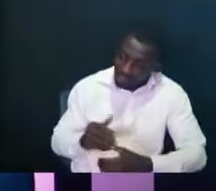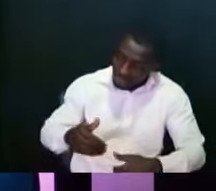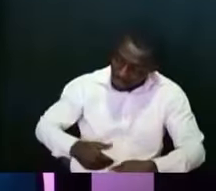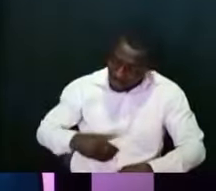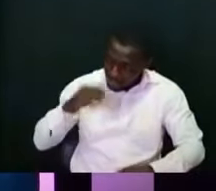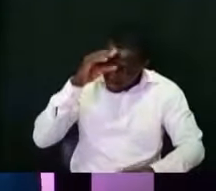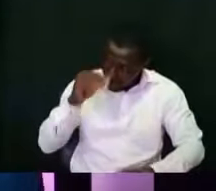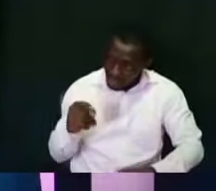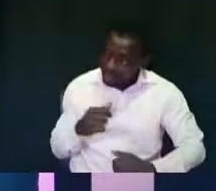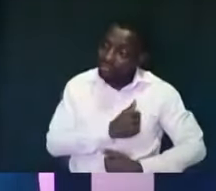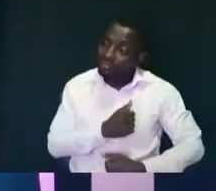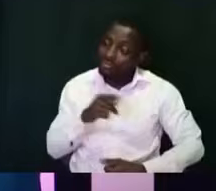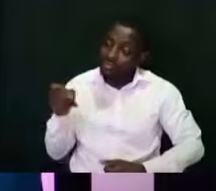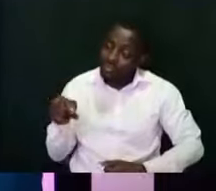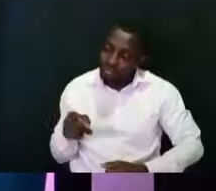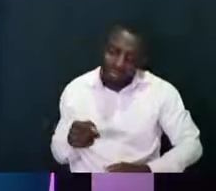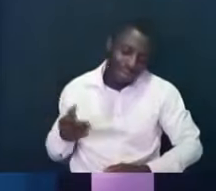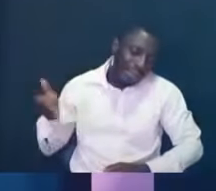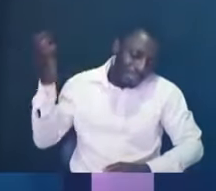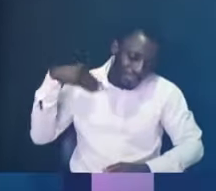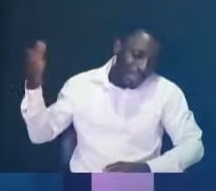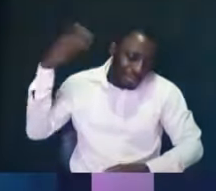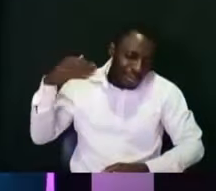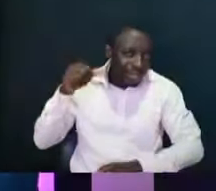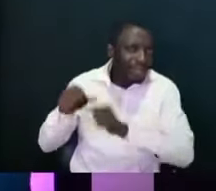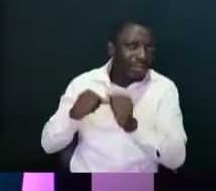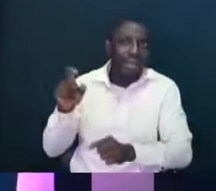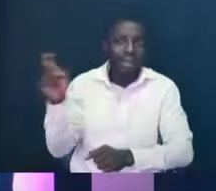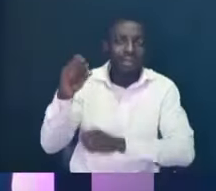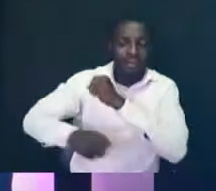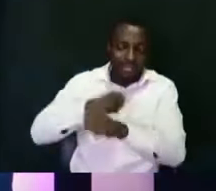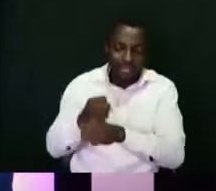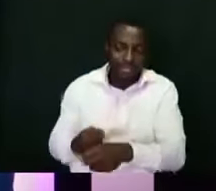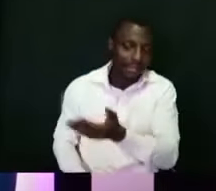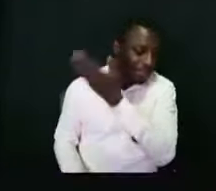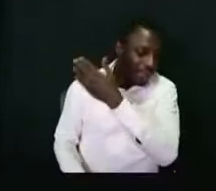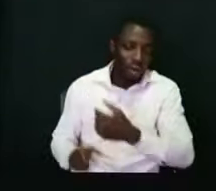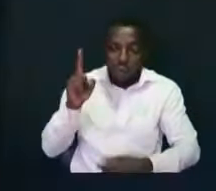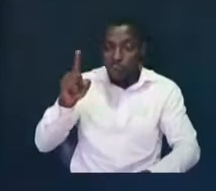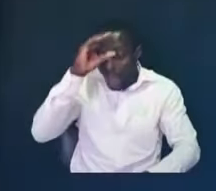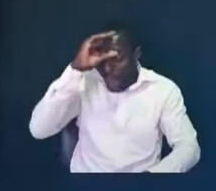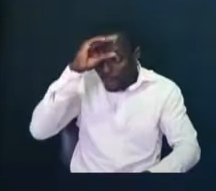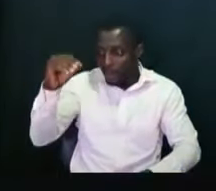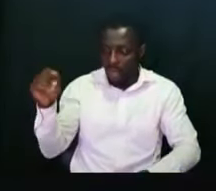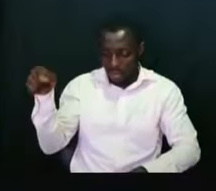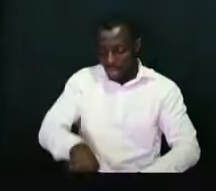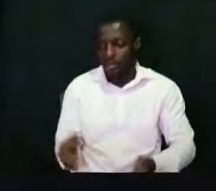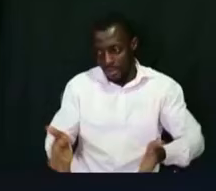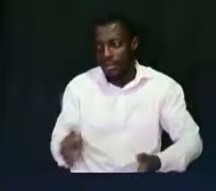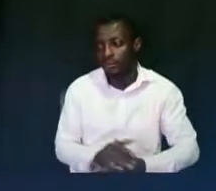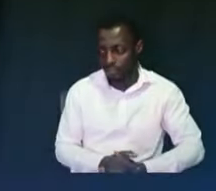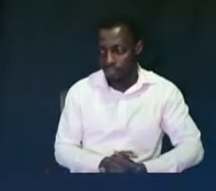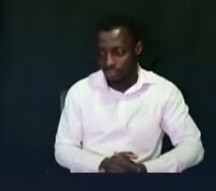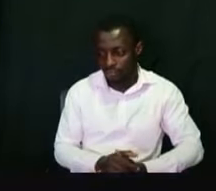man. Abrantie. Some 100 years ago, in fio habi etwe muko, a certain man came here. Papa bi